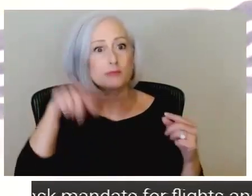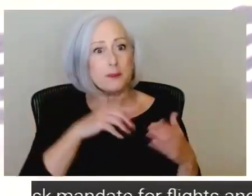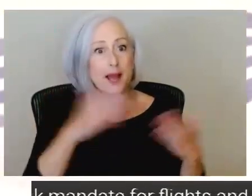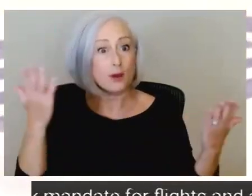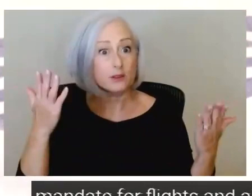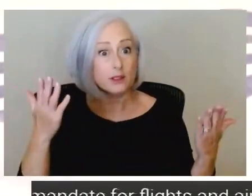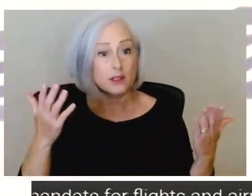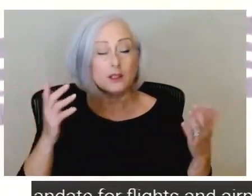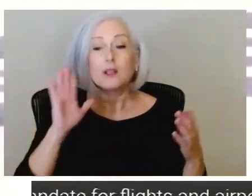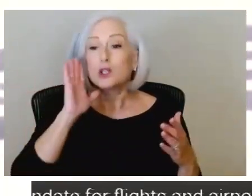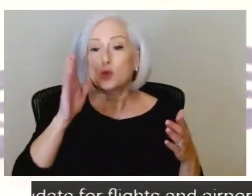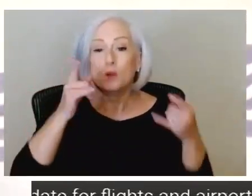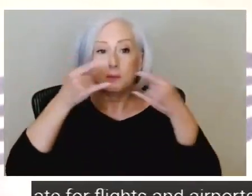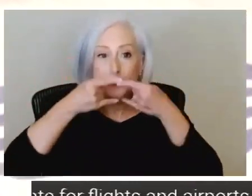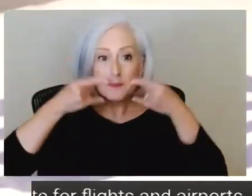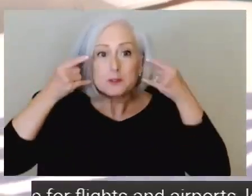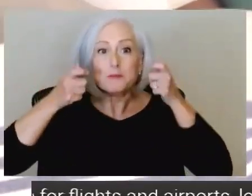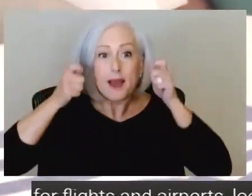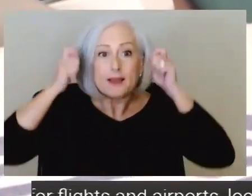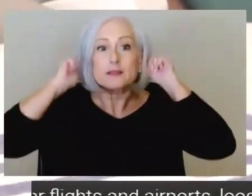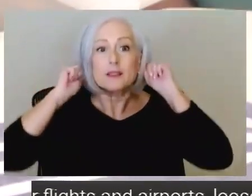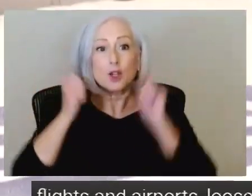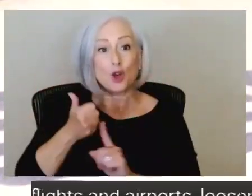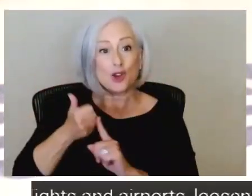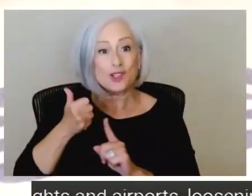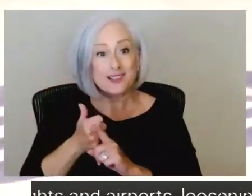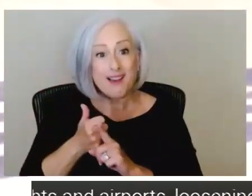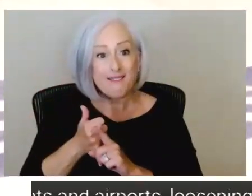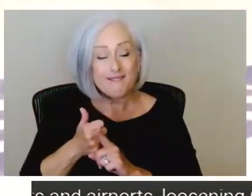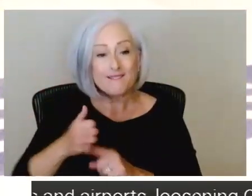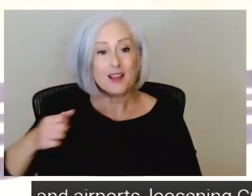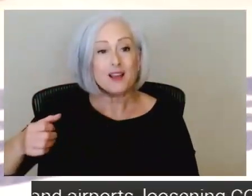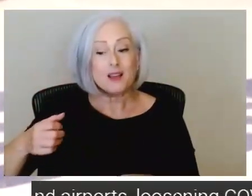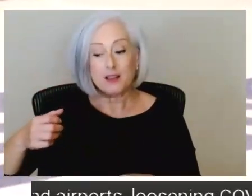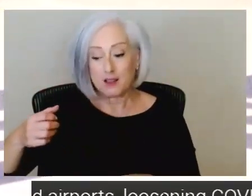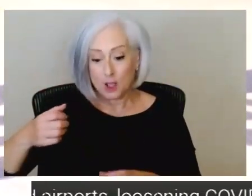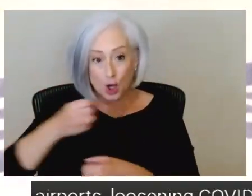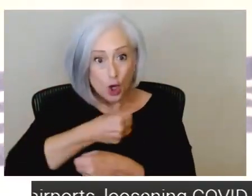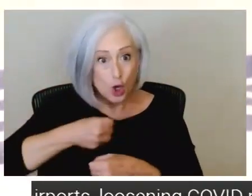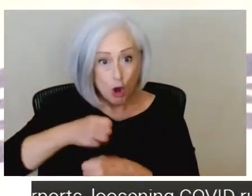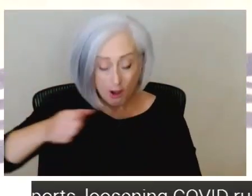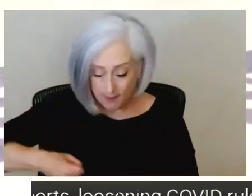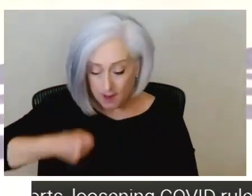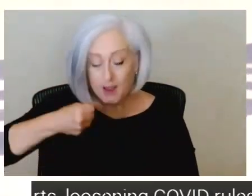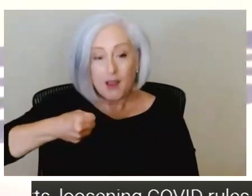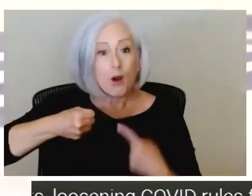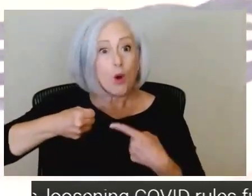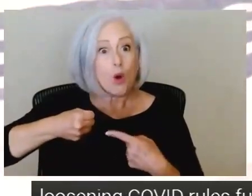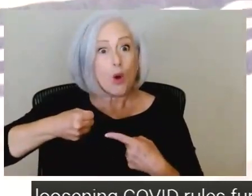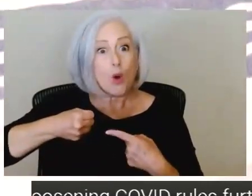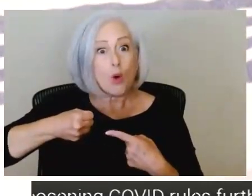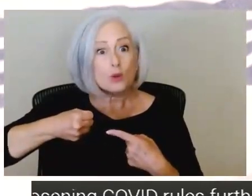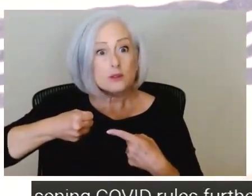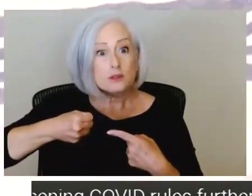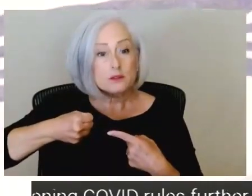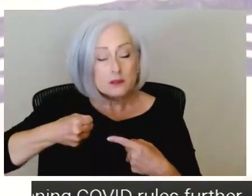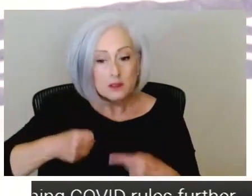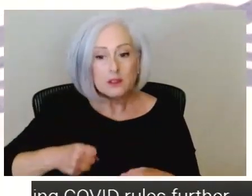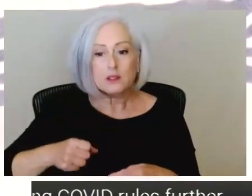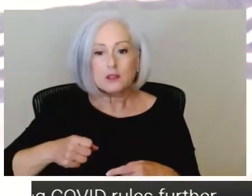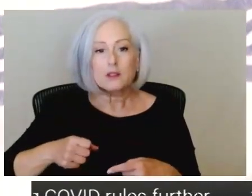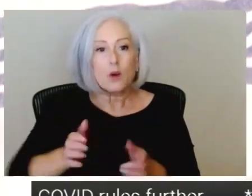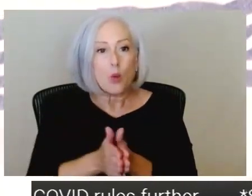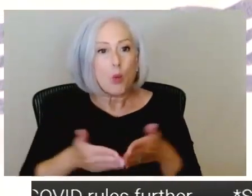that. Write her name. Hold a cup of coffee in the morning. Go get something out of her wallet. Drive. Get something to